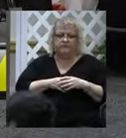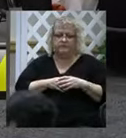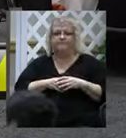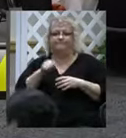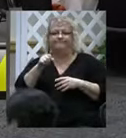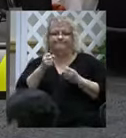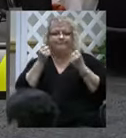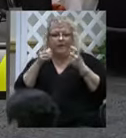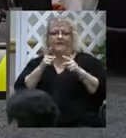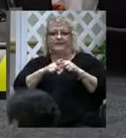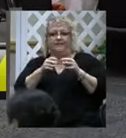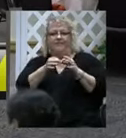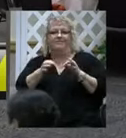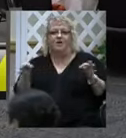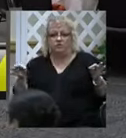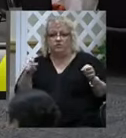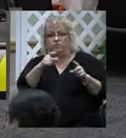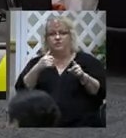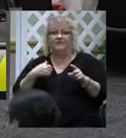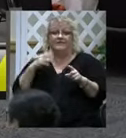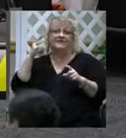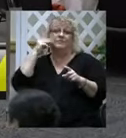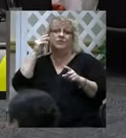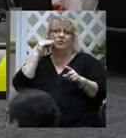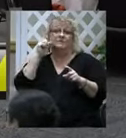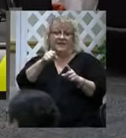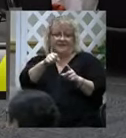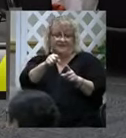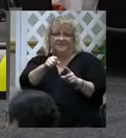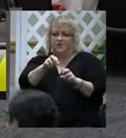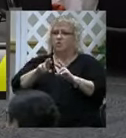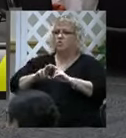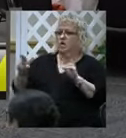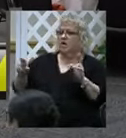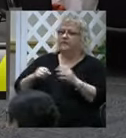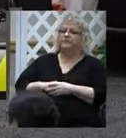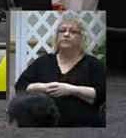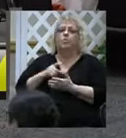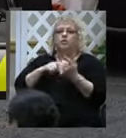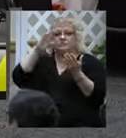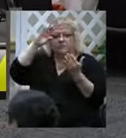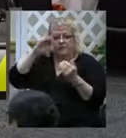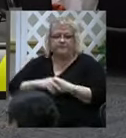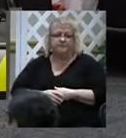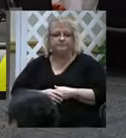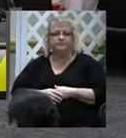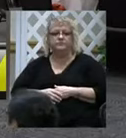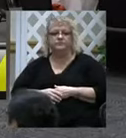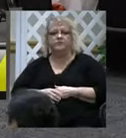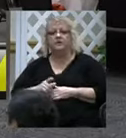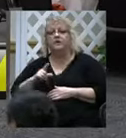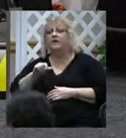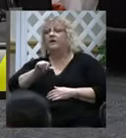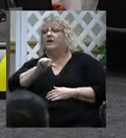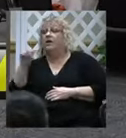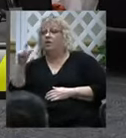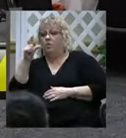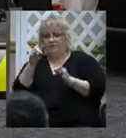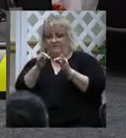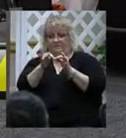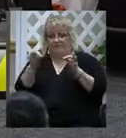yeah, as you have the experience, you can just be ready. And the other thing that a different version of that one line